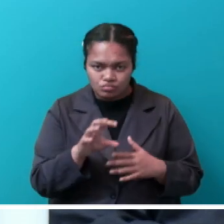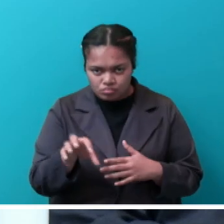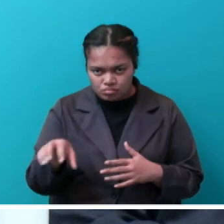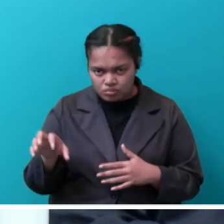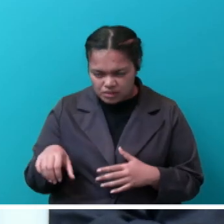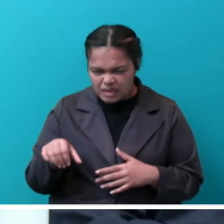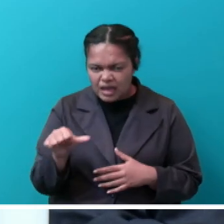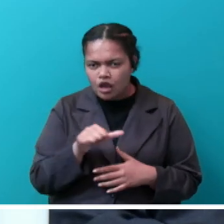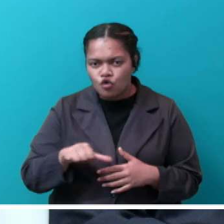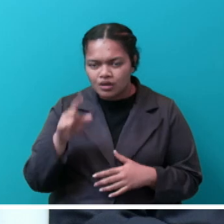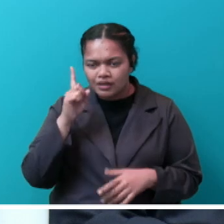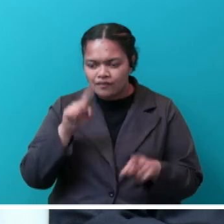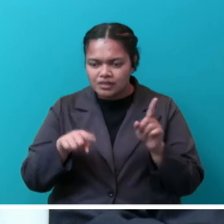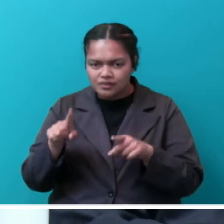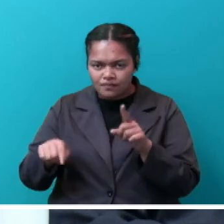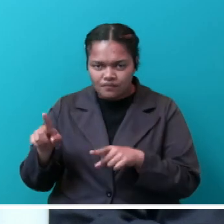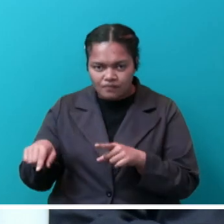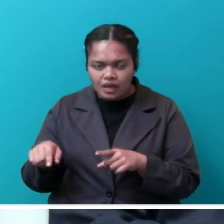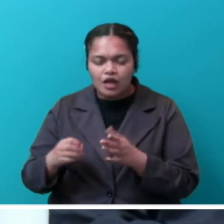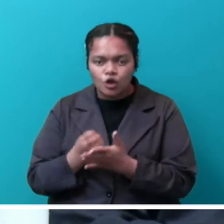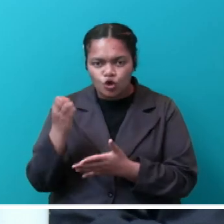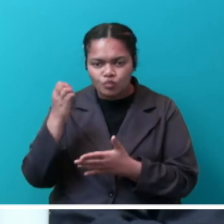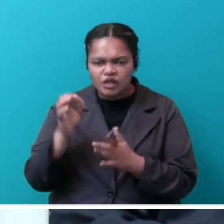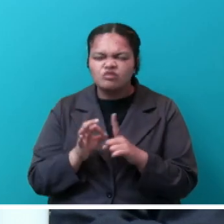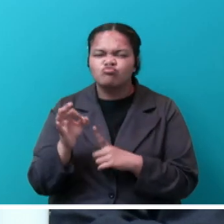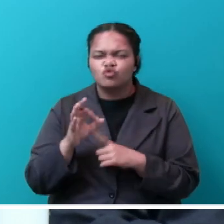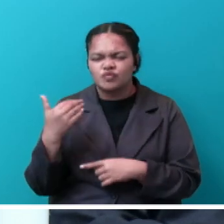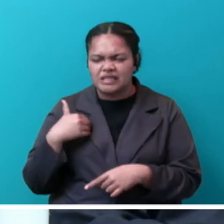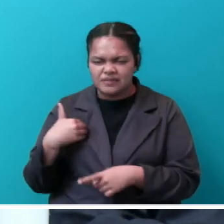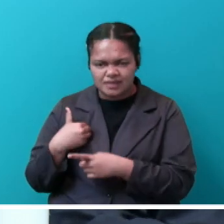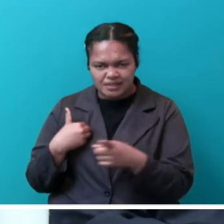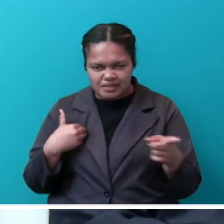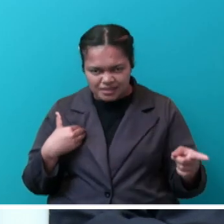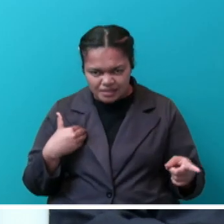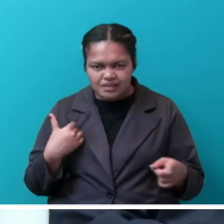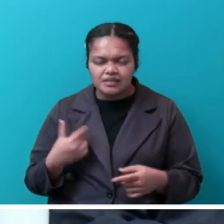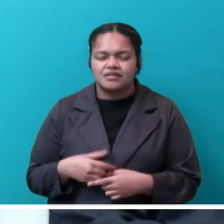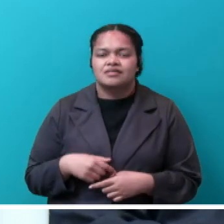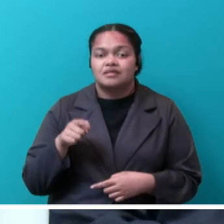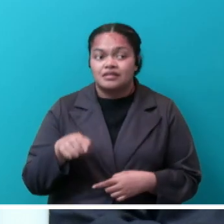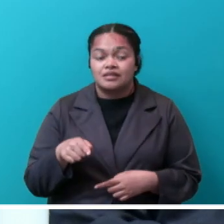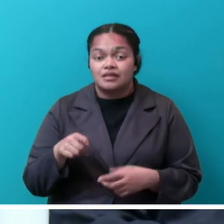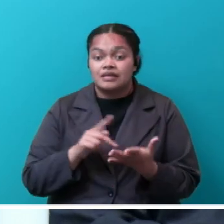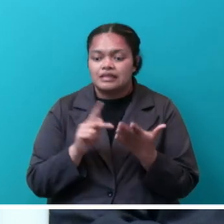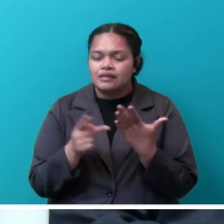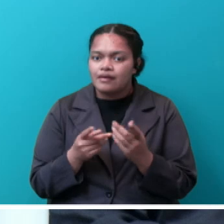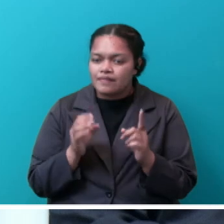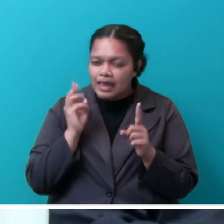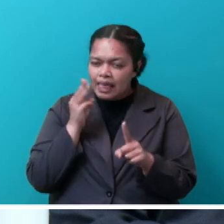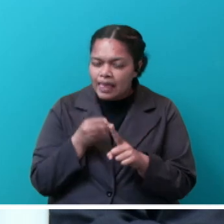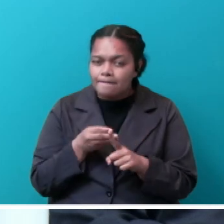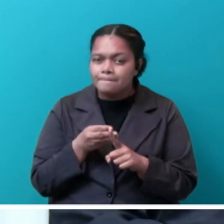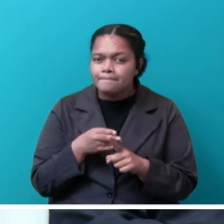diversify the economy and improve the standard of living for residents. These initiatives aim to uplift these